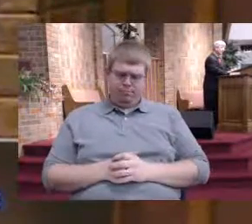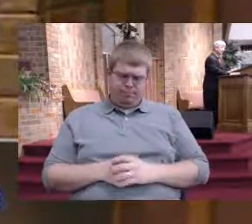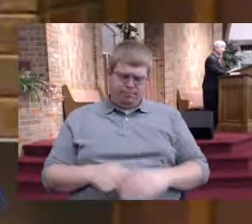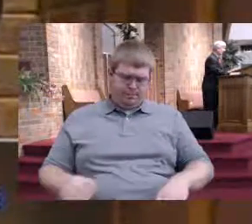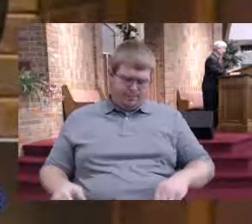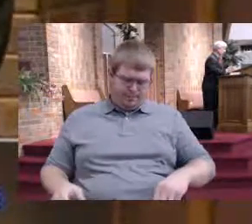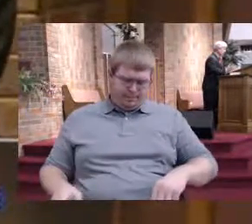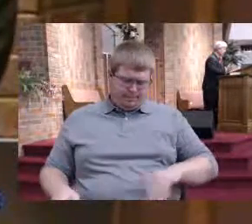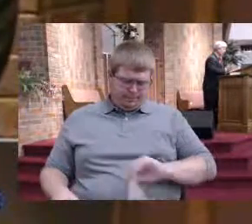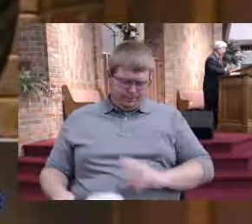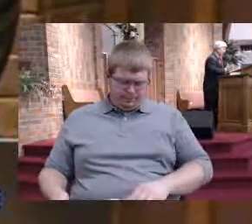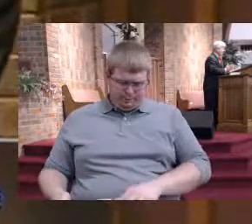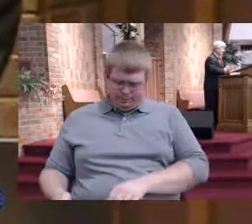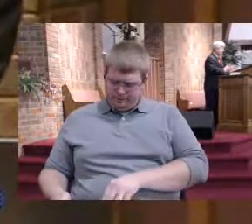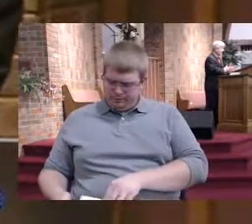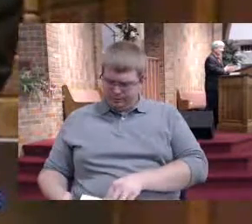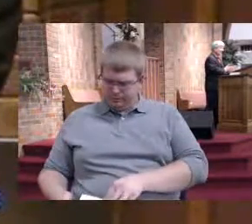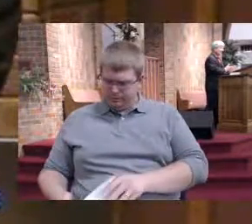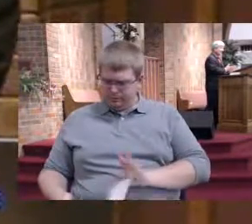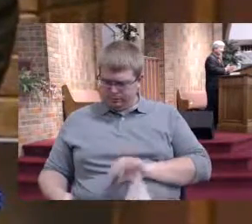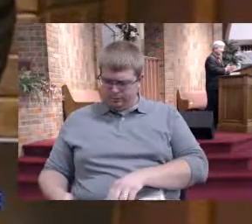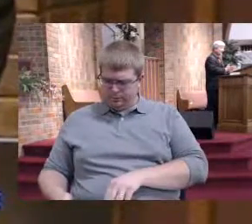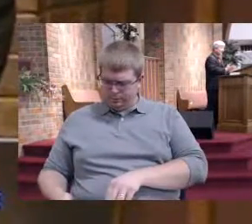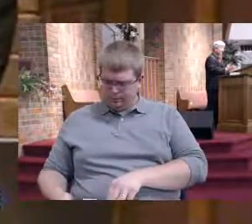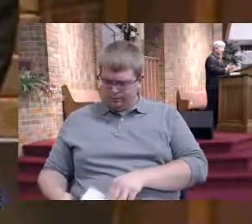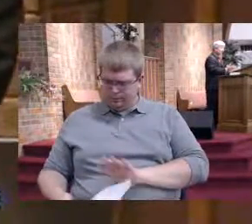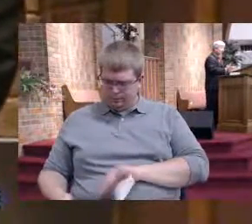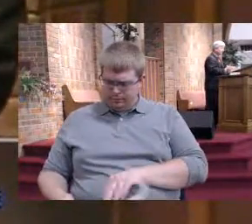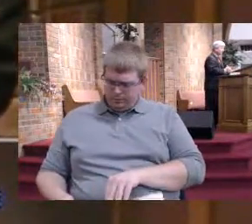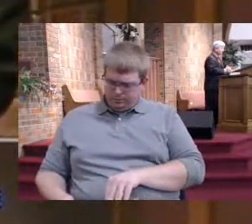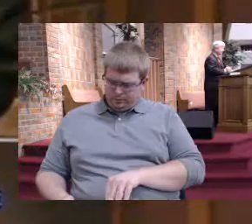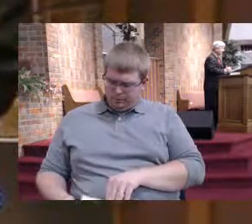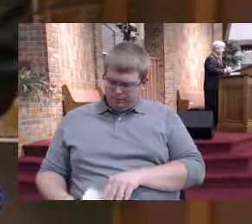387 will be our closing song in a few minutes. 387.